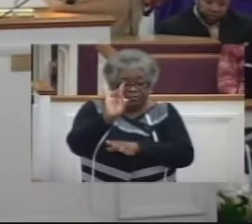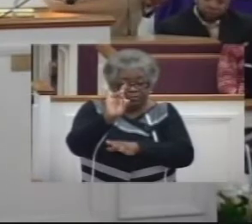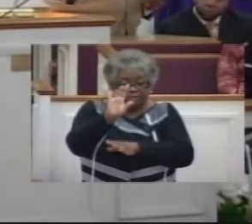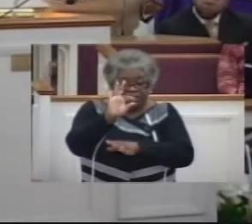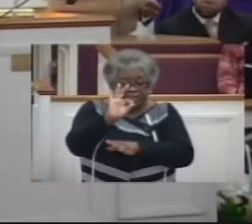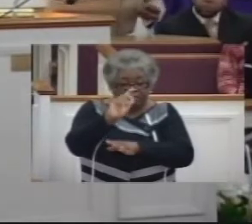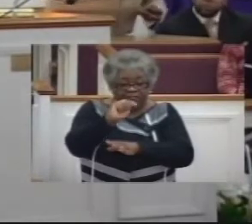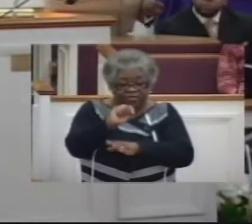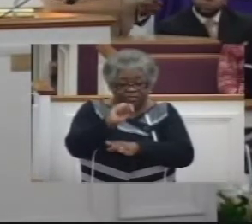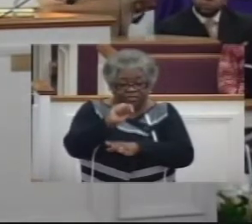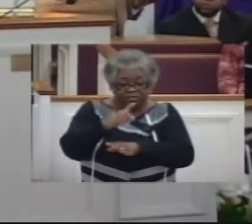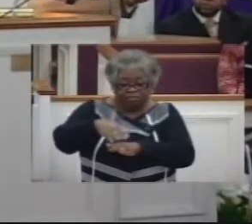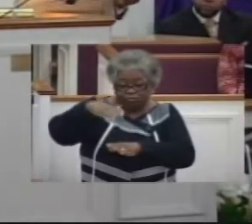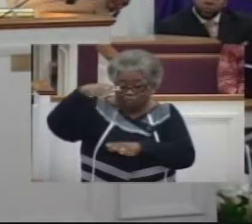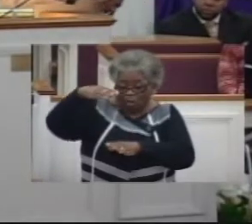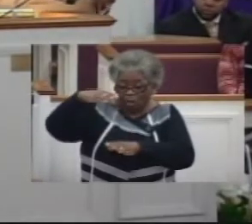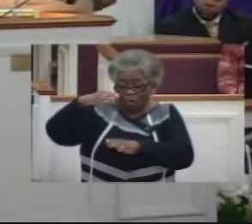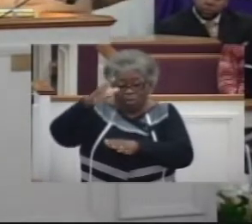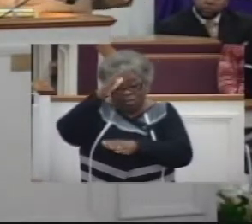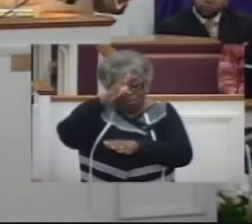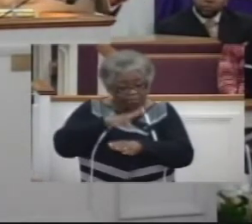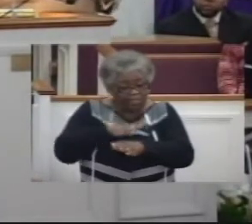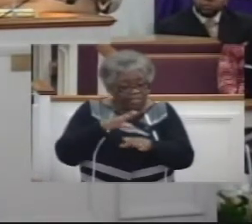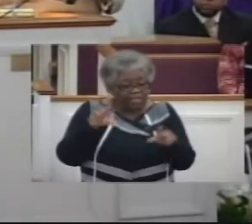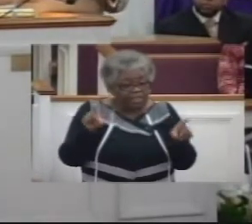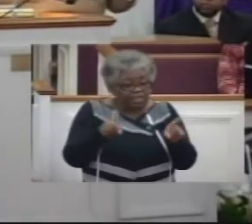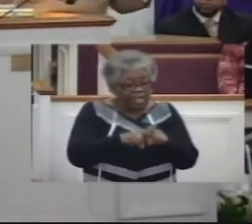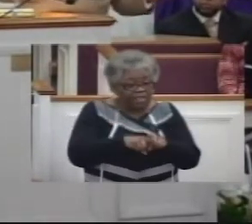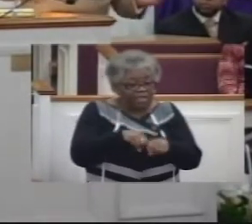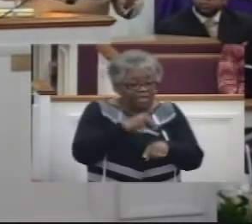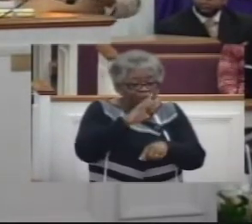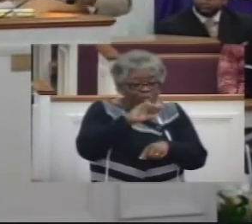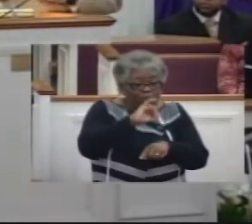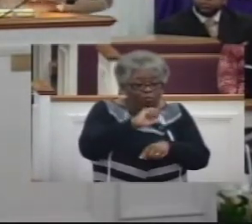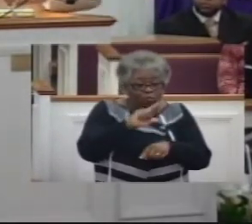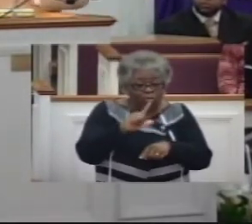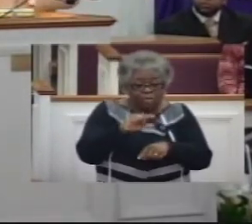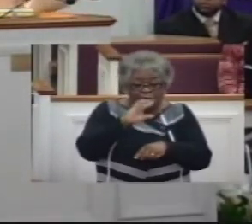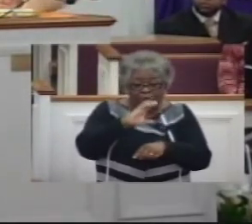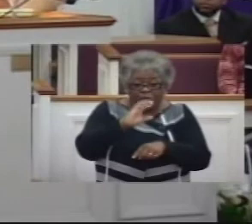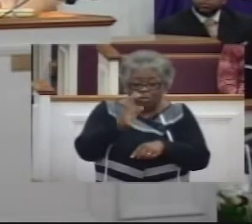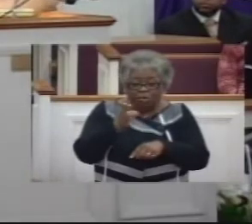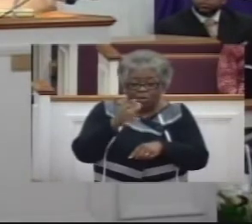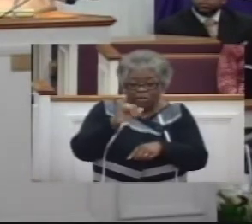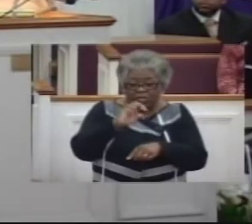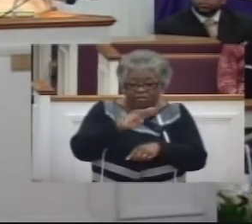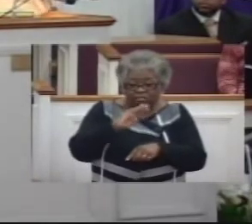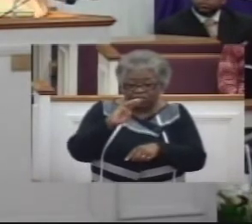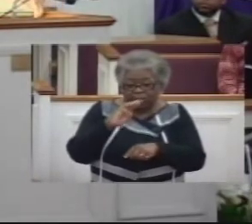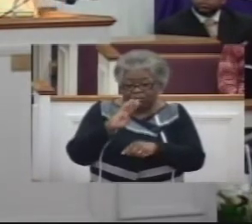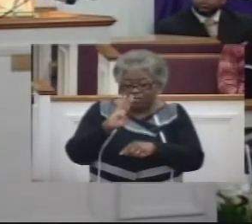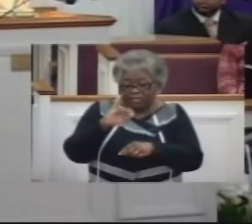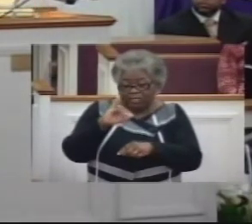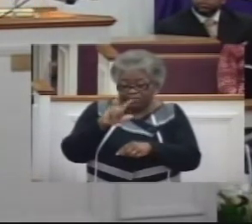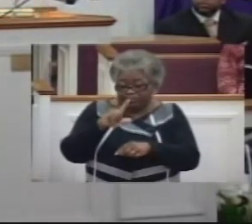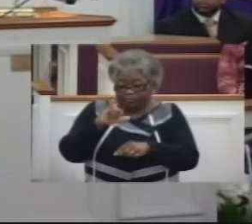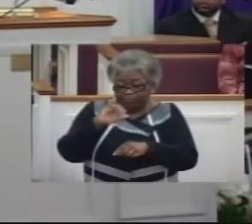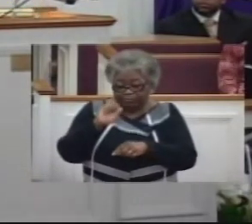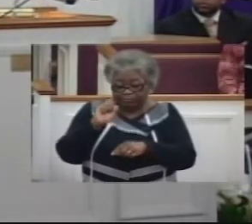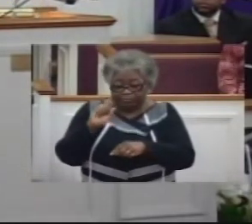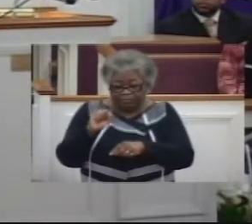are men like Wilt Chamberlain, who is dead now, but a great basketball player,